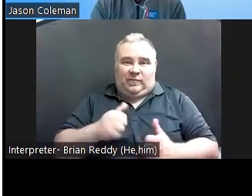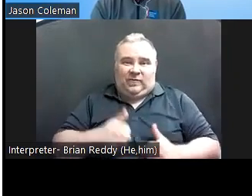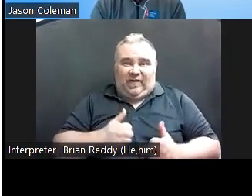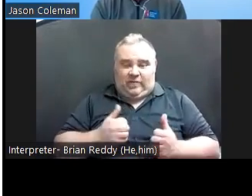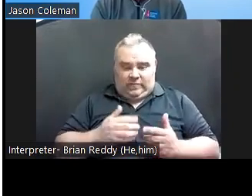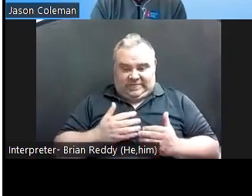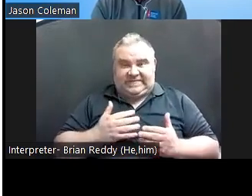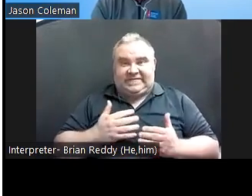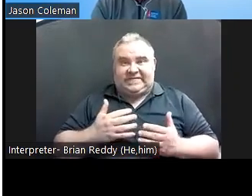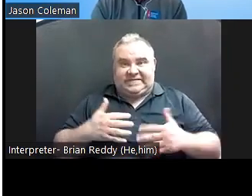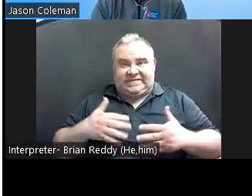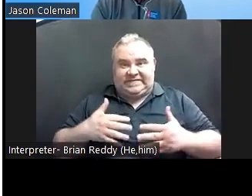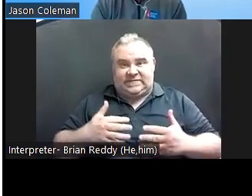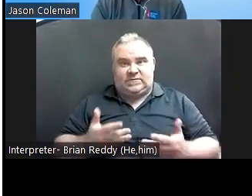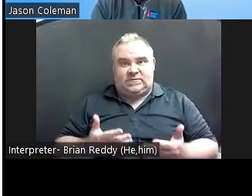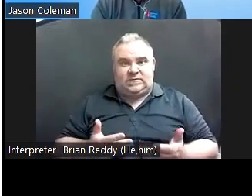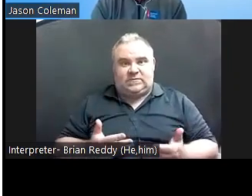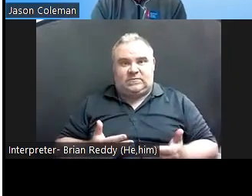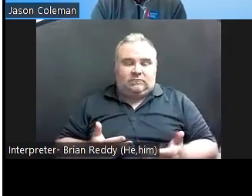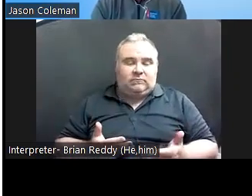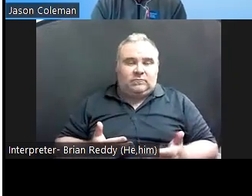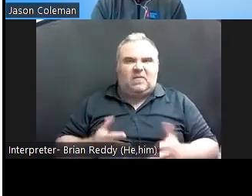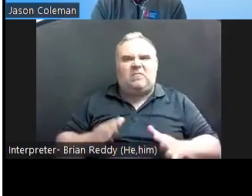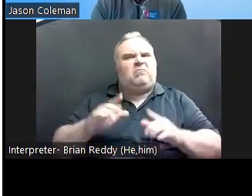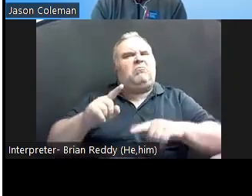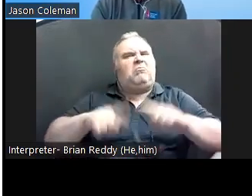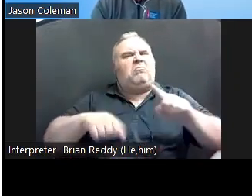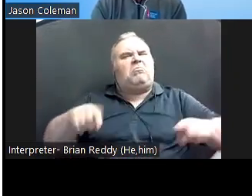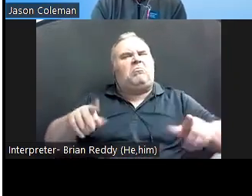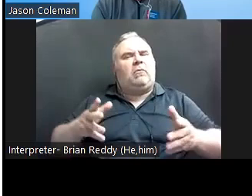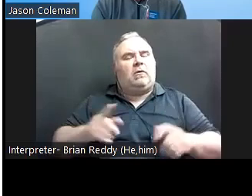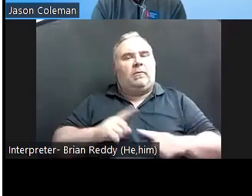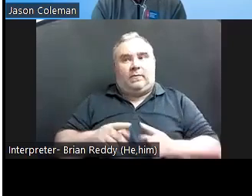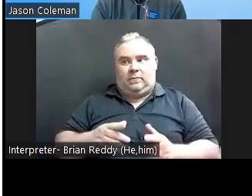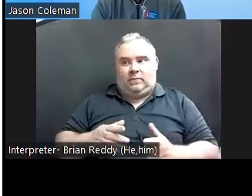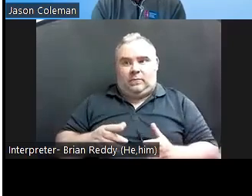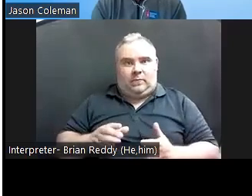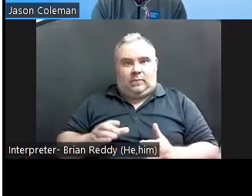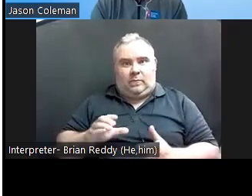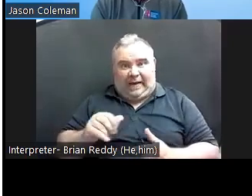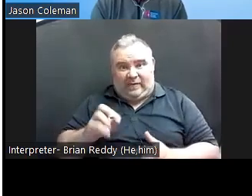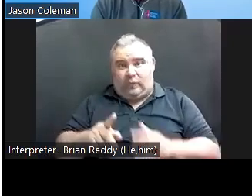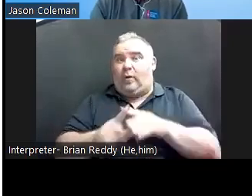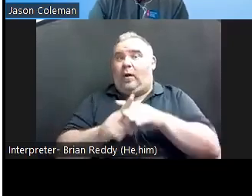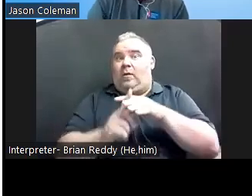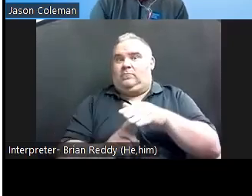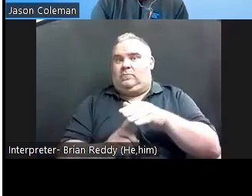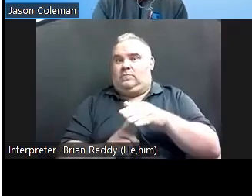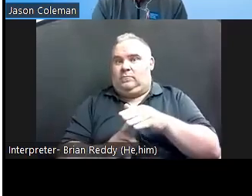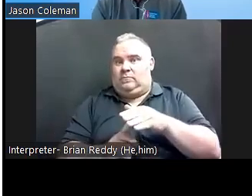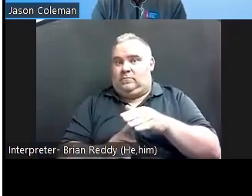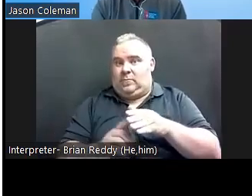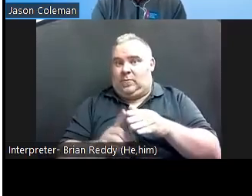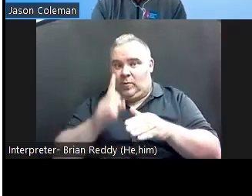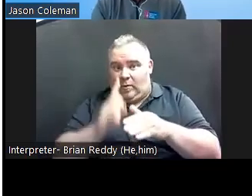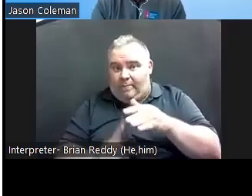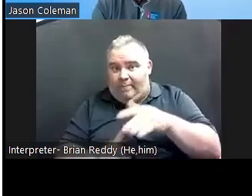deals with to certain extents, is my cancer going to come back? I have a pain and an